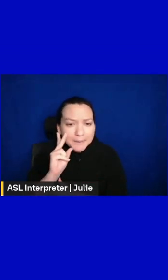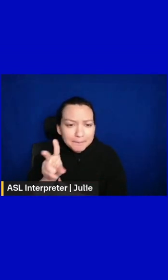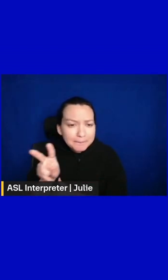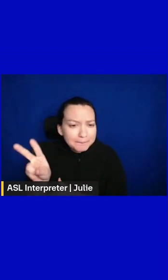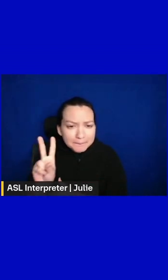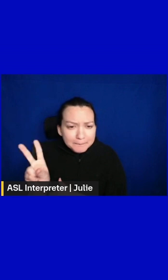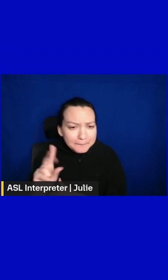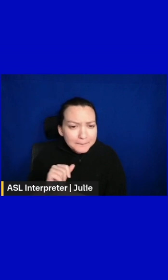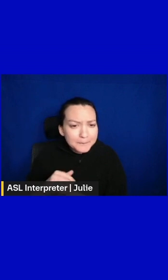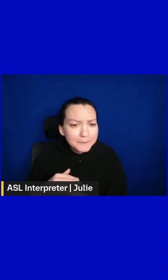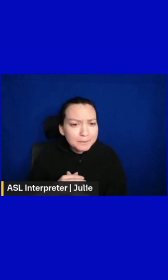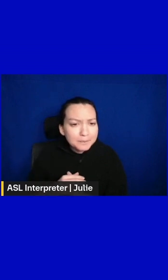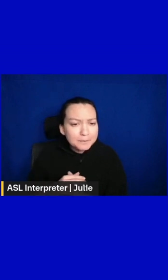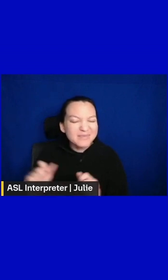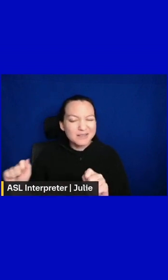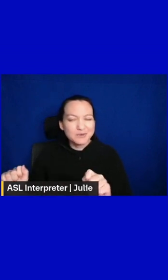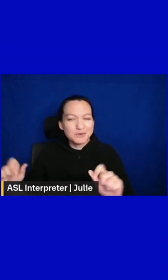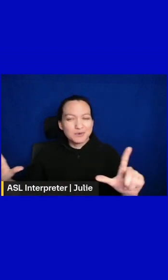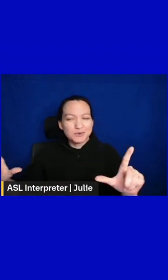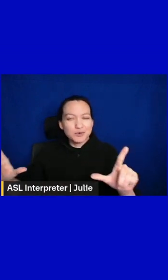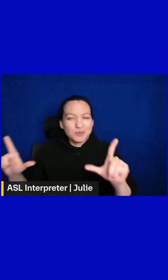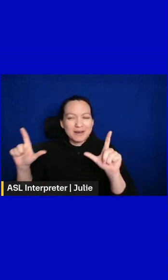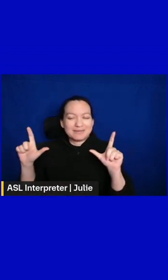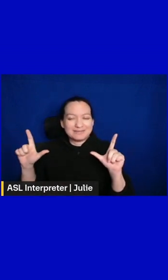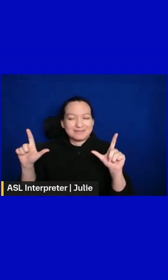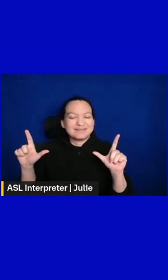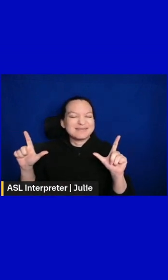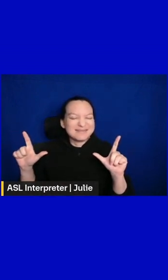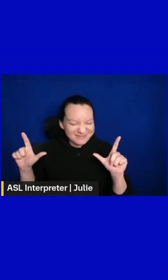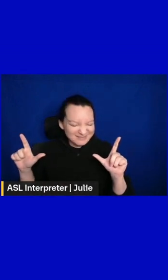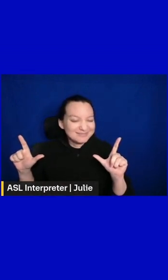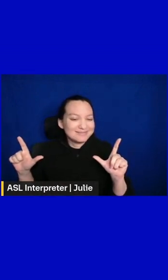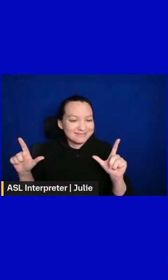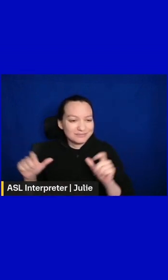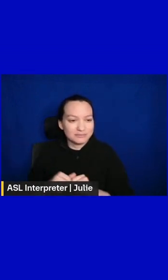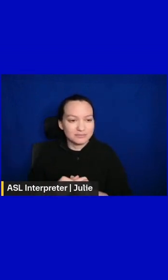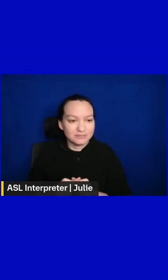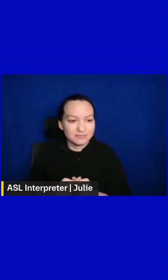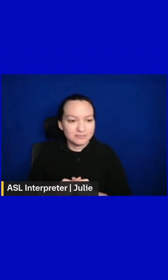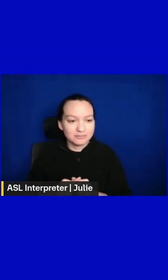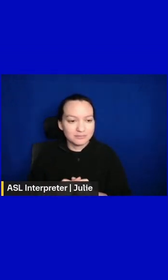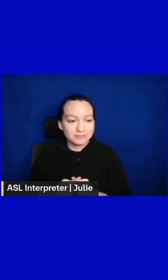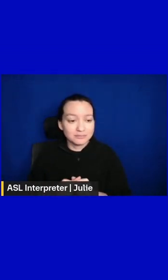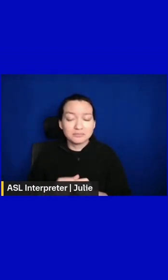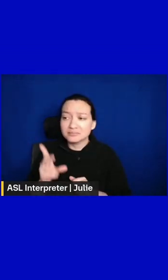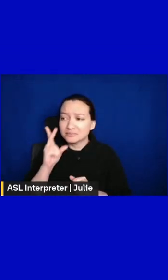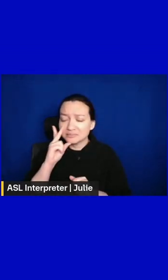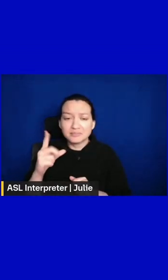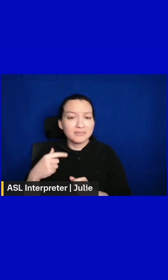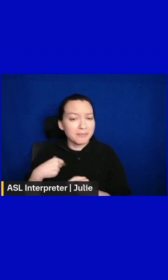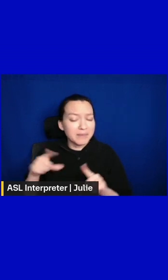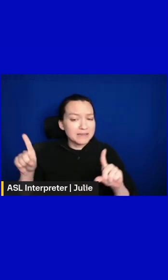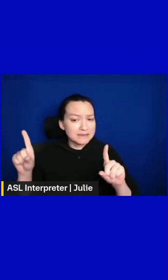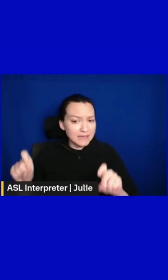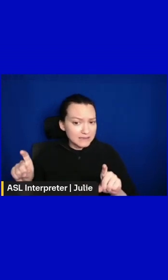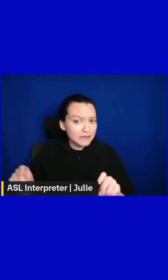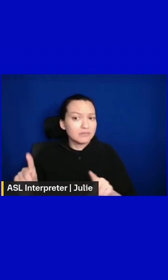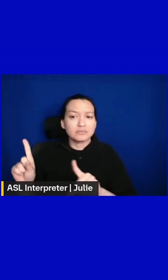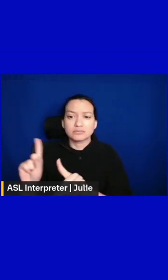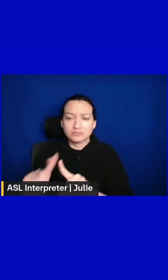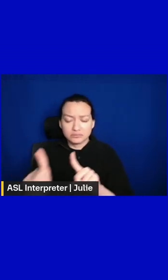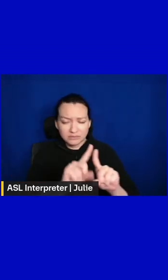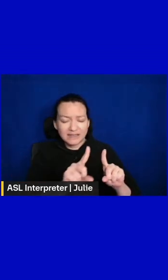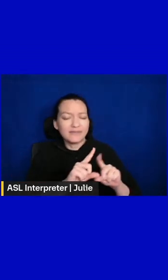a little zoom out, but I can see that I'm testing my different